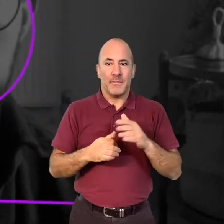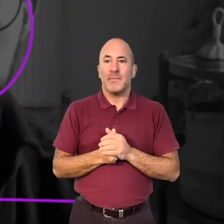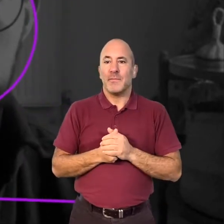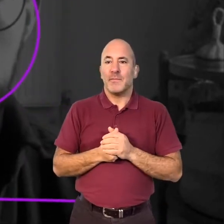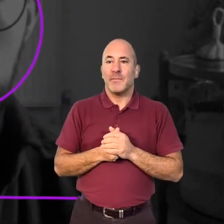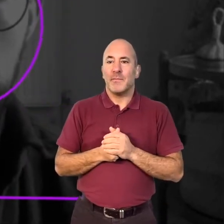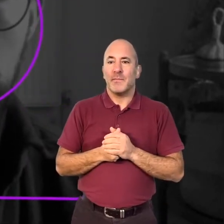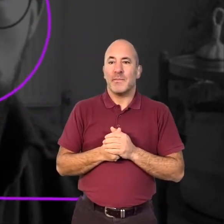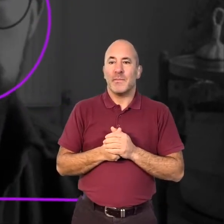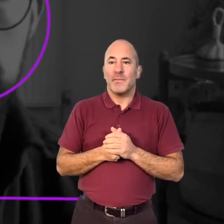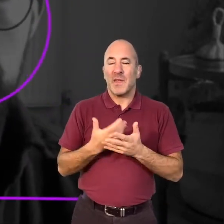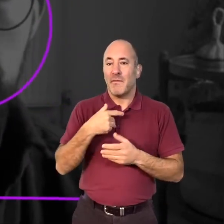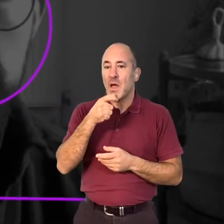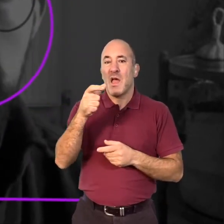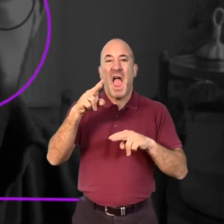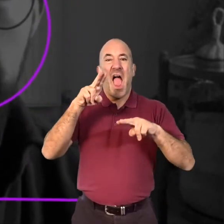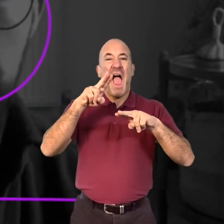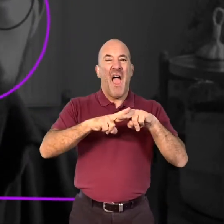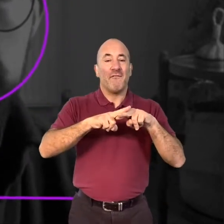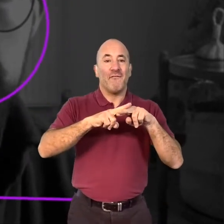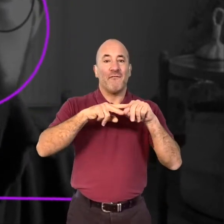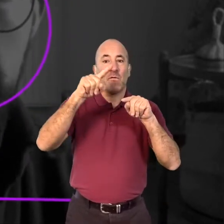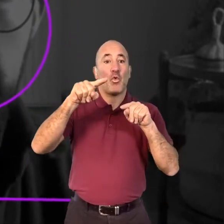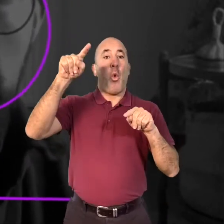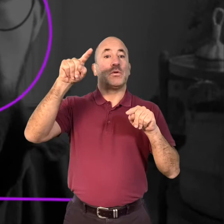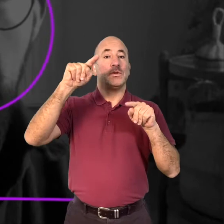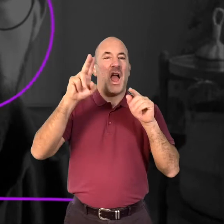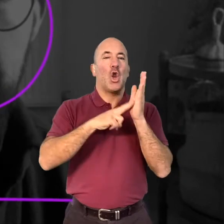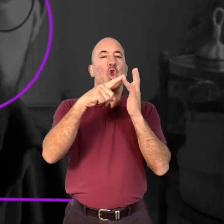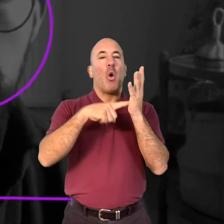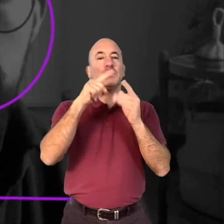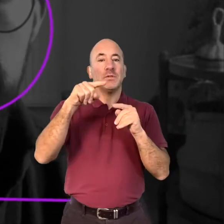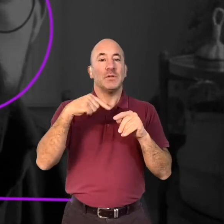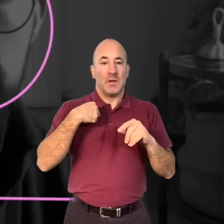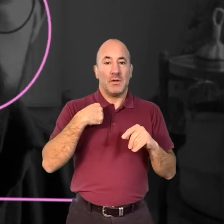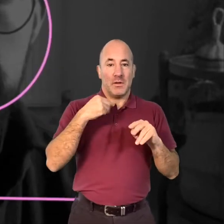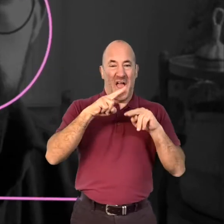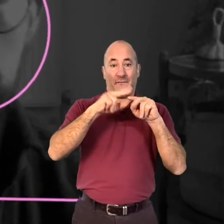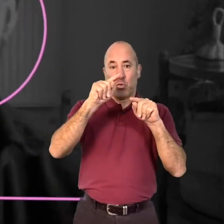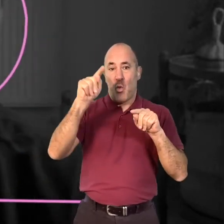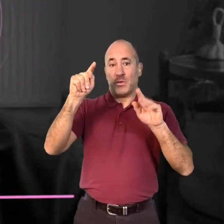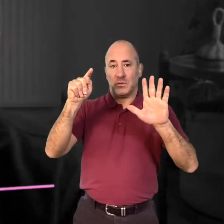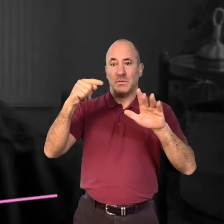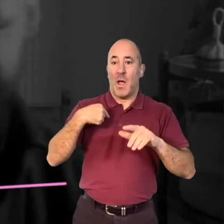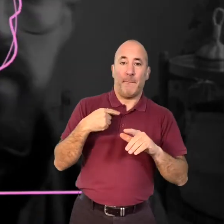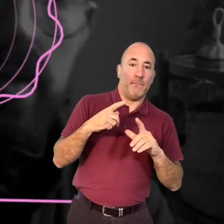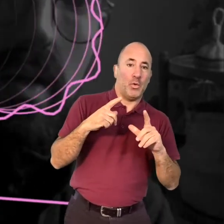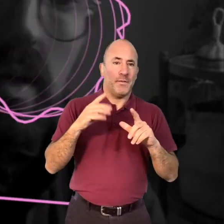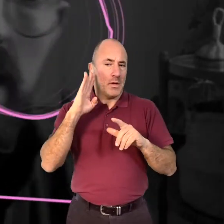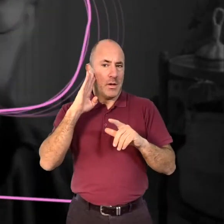And it's playing a plucked string noise. Now then, I can also say F chord. There